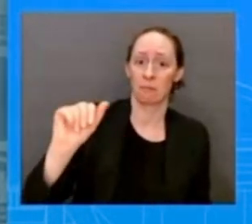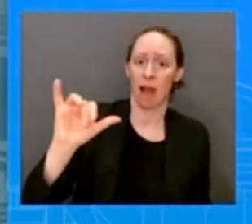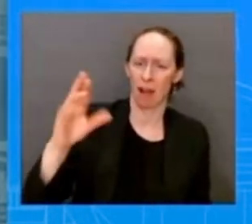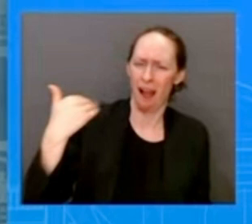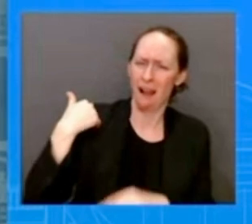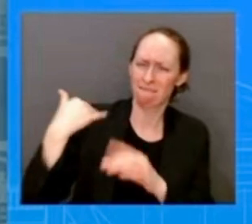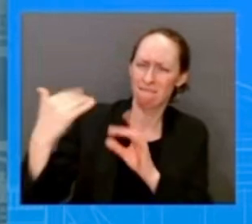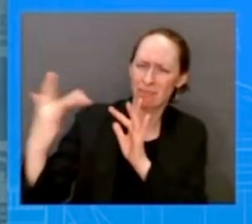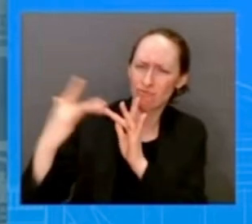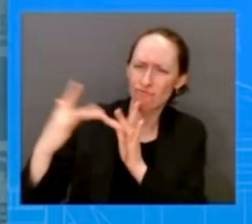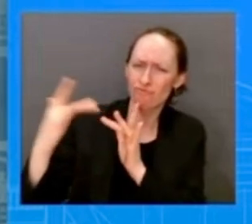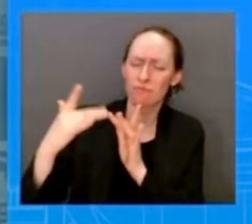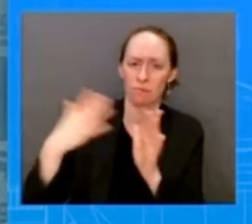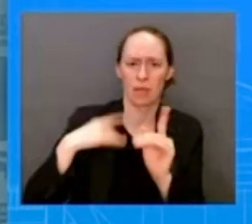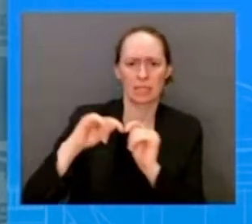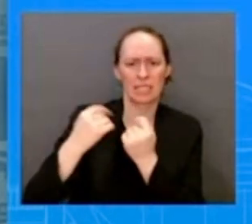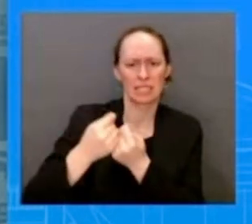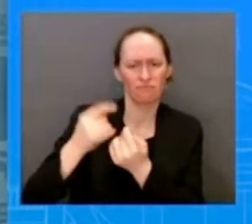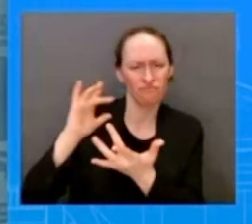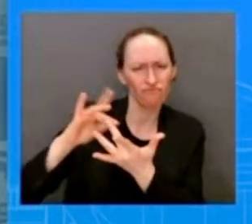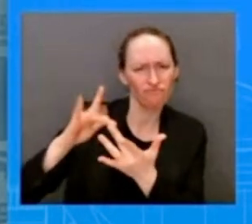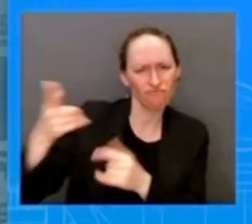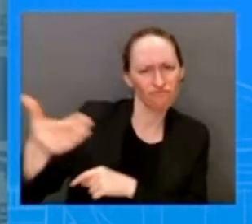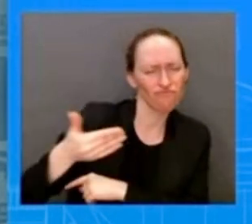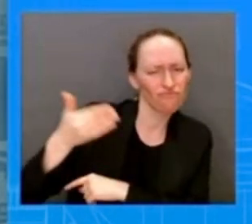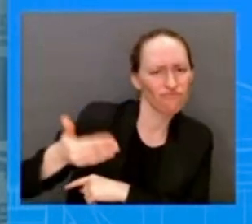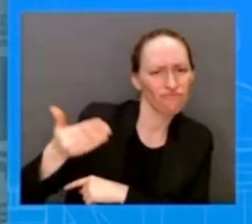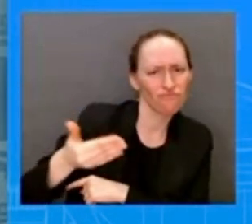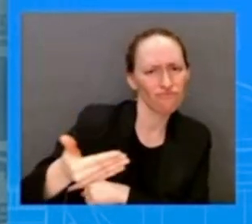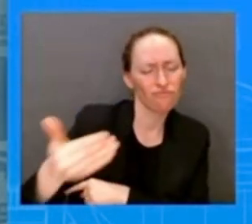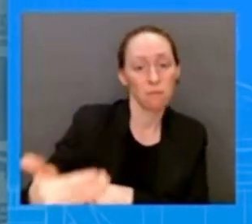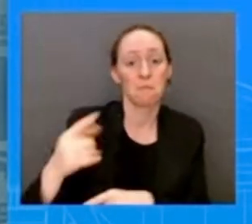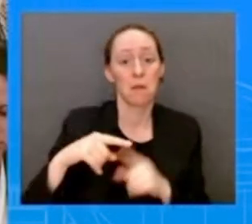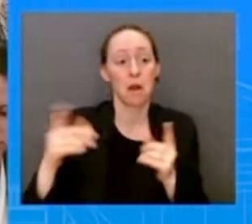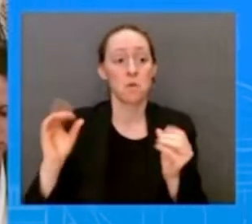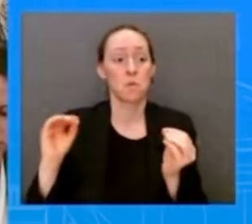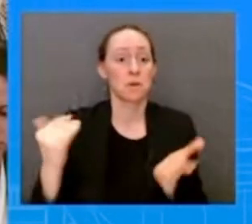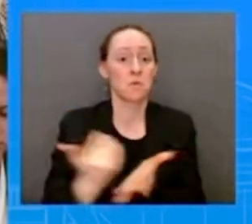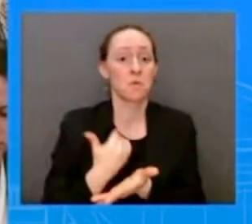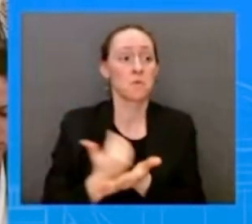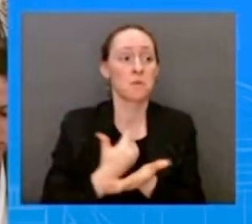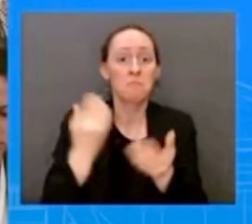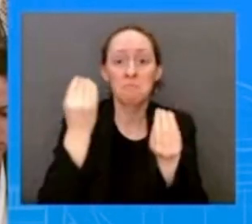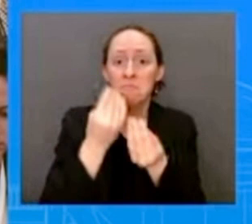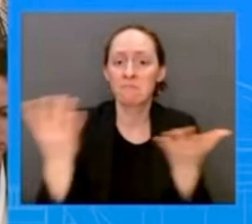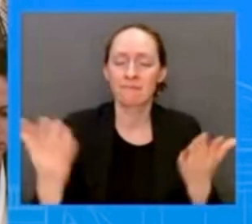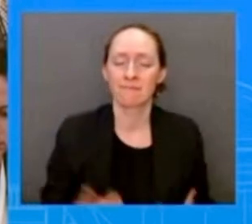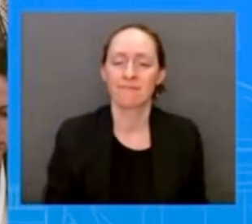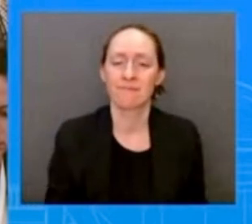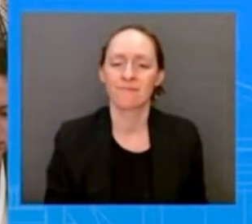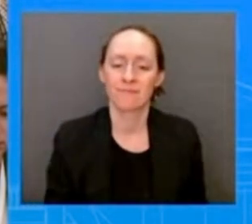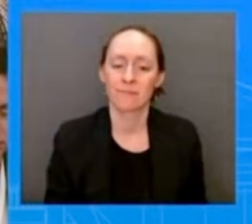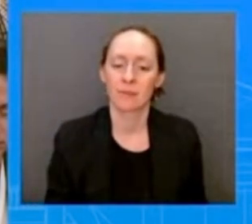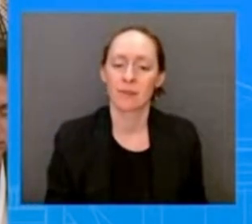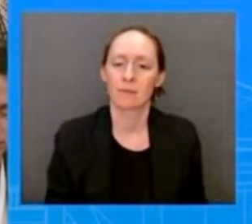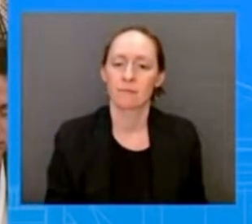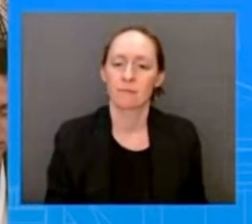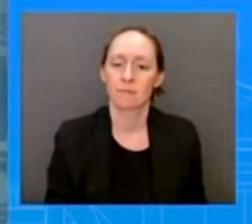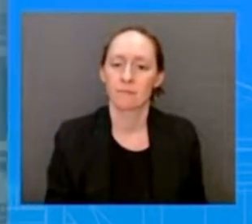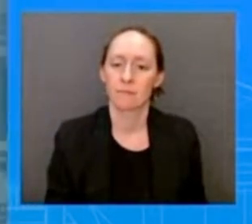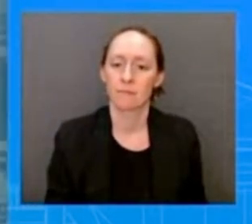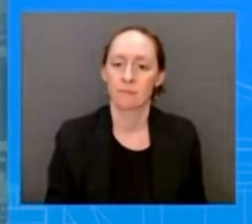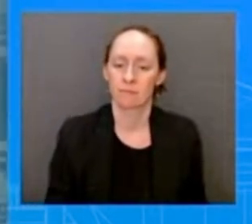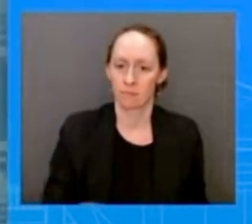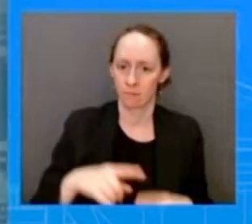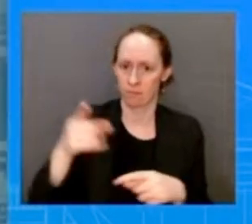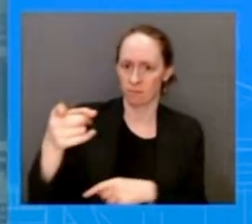Just don't have anything to preview as a conversation with the president or not. She's talked to people here at the White House about this legislation? I can't speak to